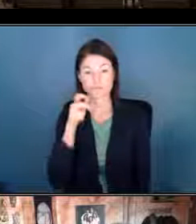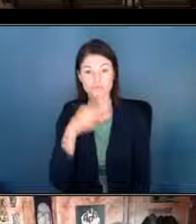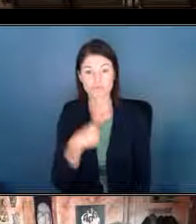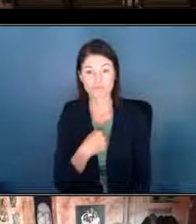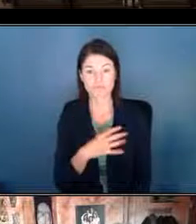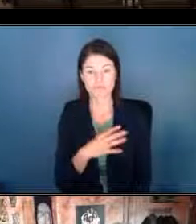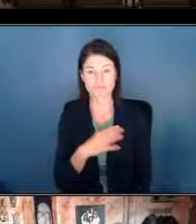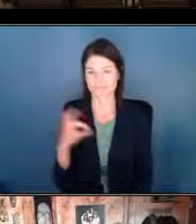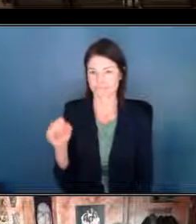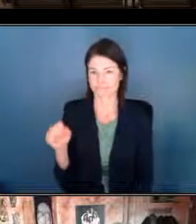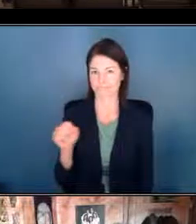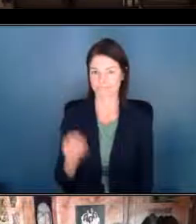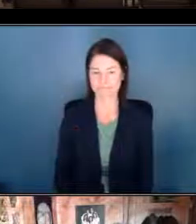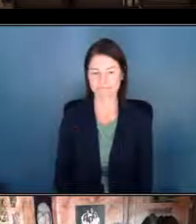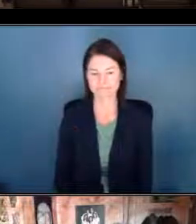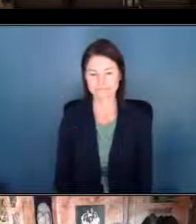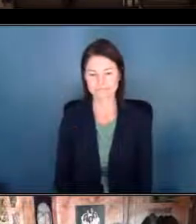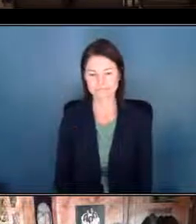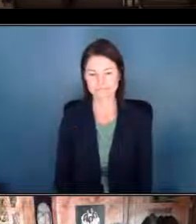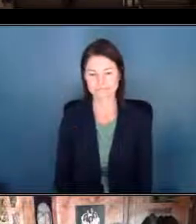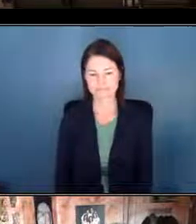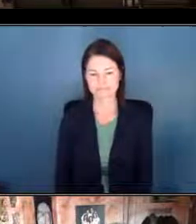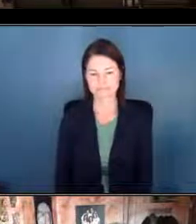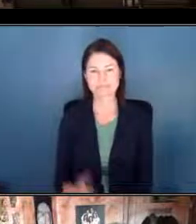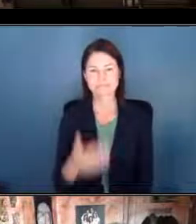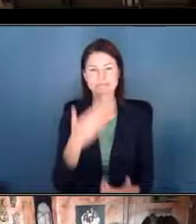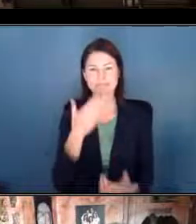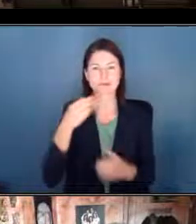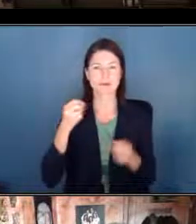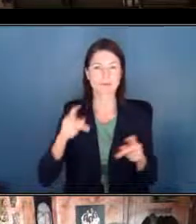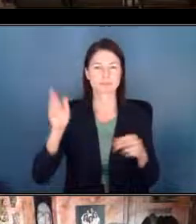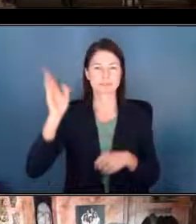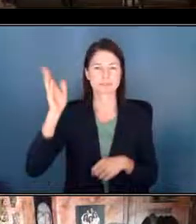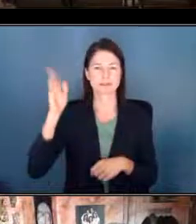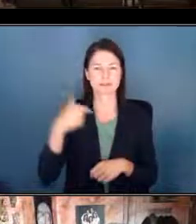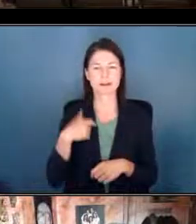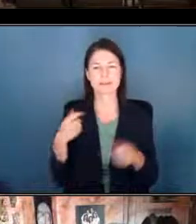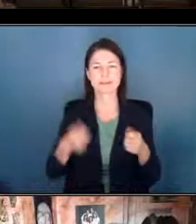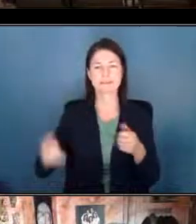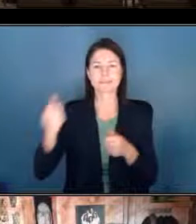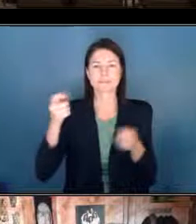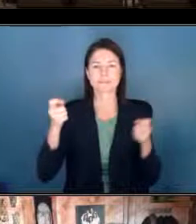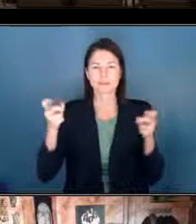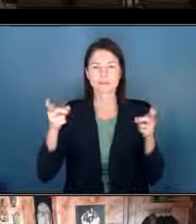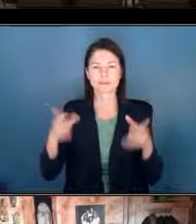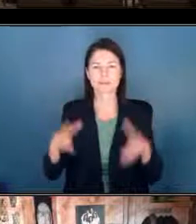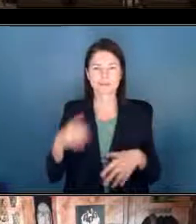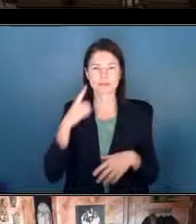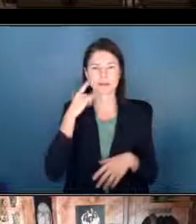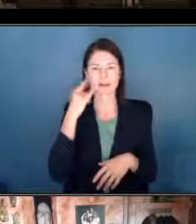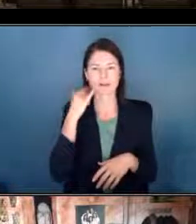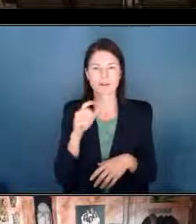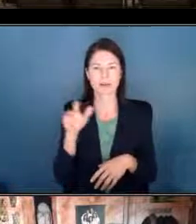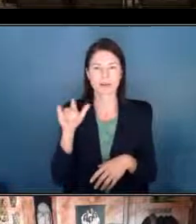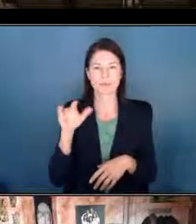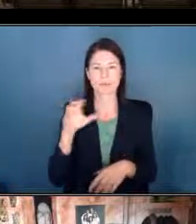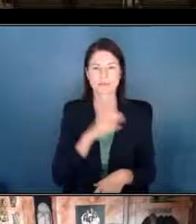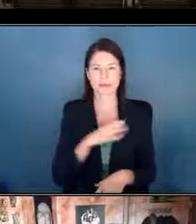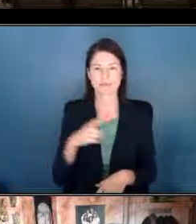the opportunity to present today. My name is Jim Lights, and I serve as the Executive Director of the California Airports Council.